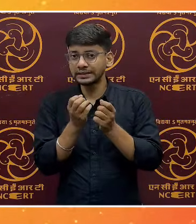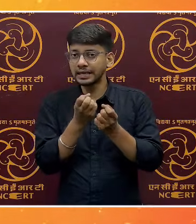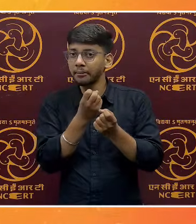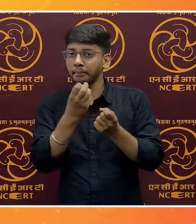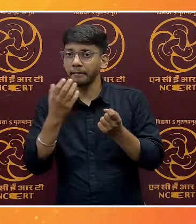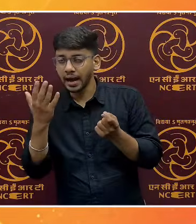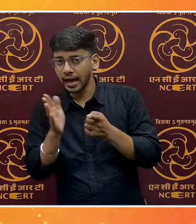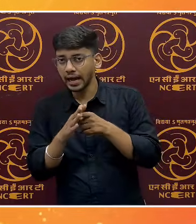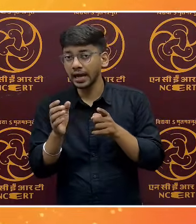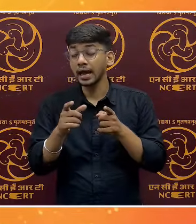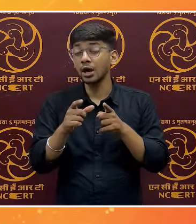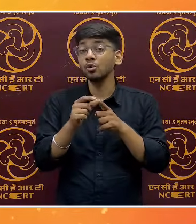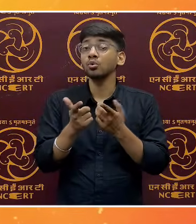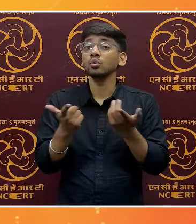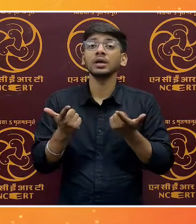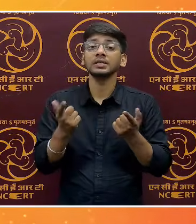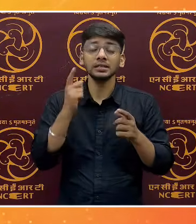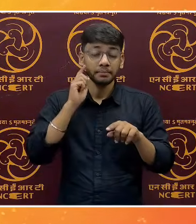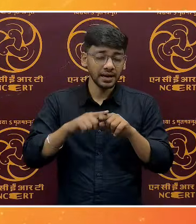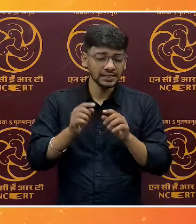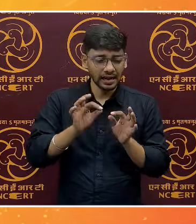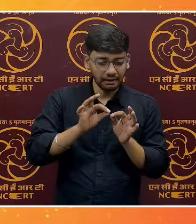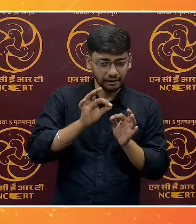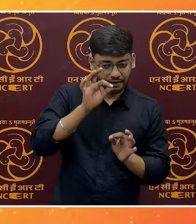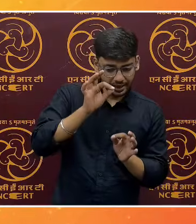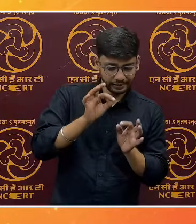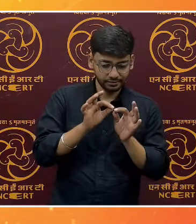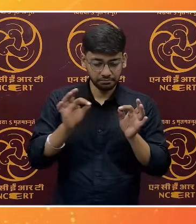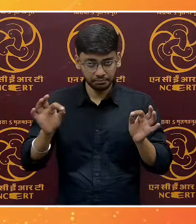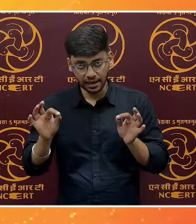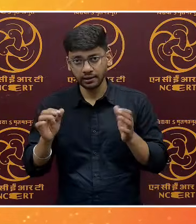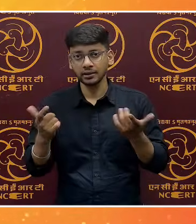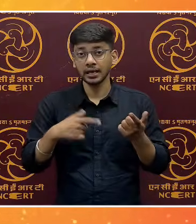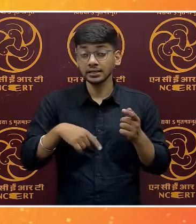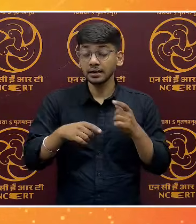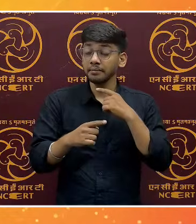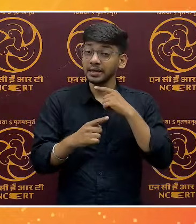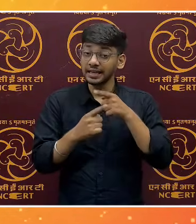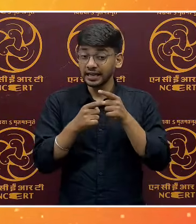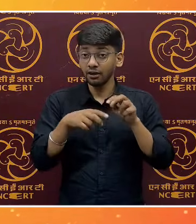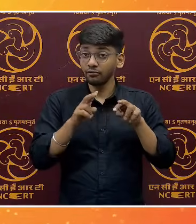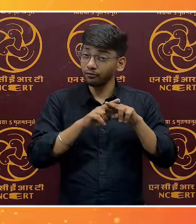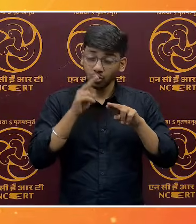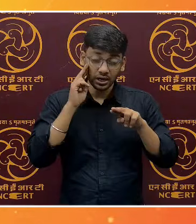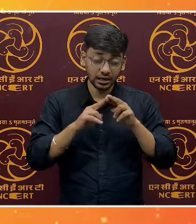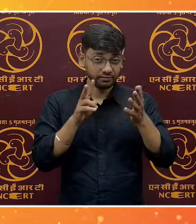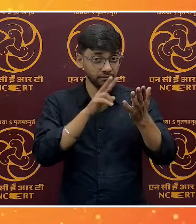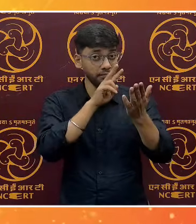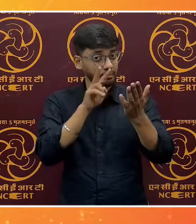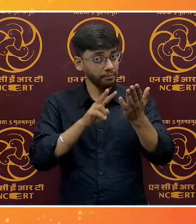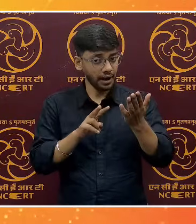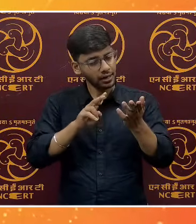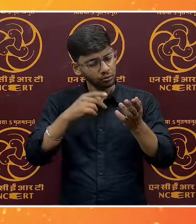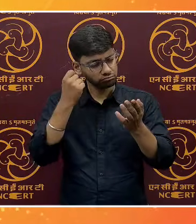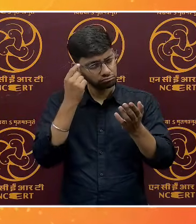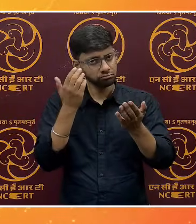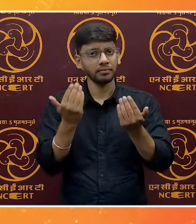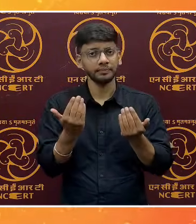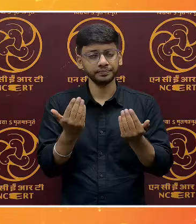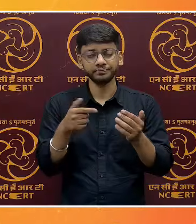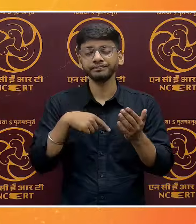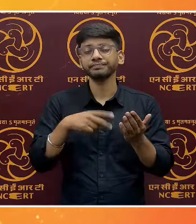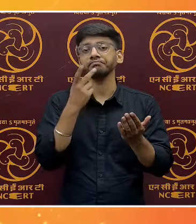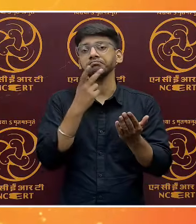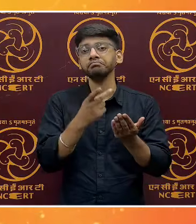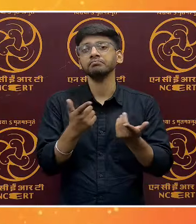is breadth, all the things are given in this theory part. So basically it's a conceptual part. So here we can see